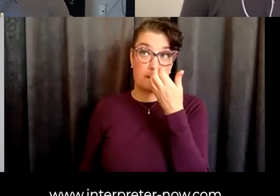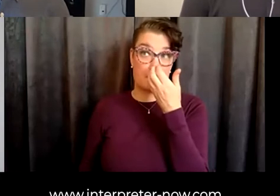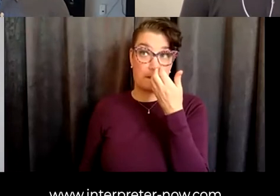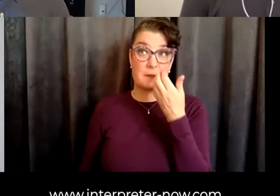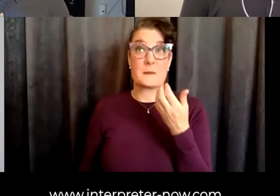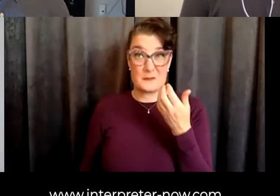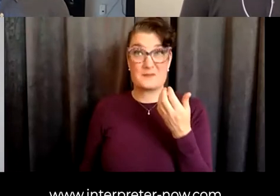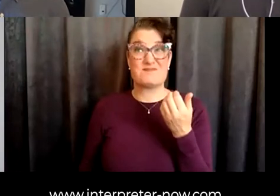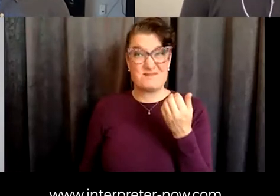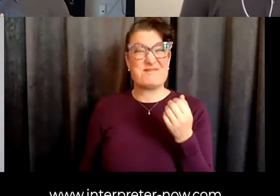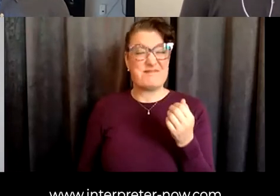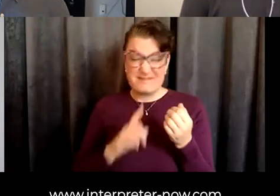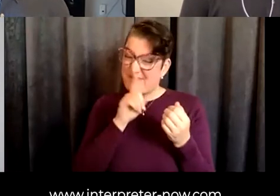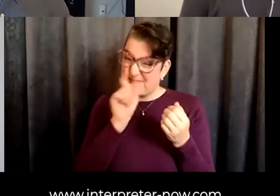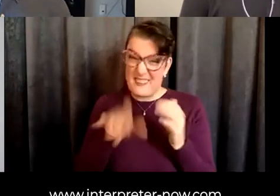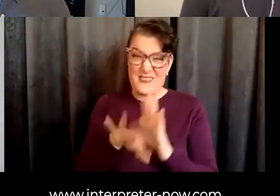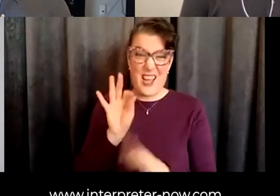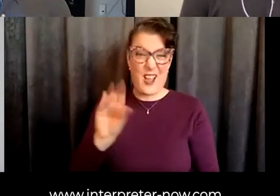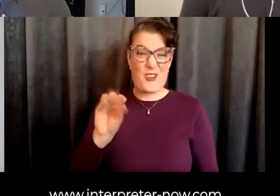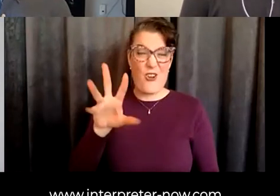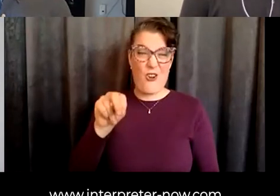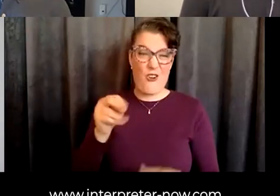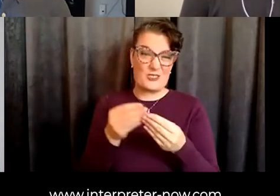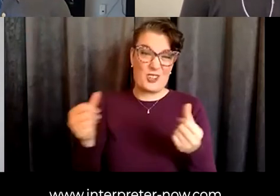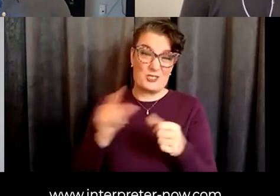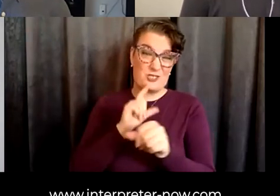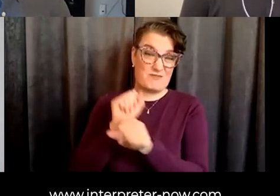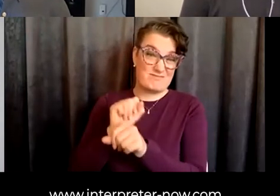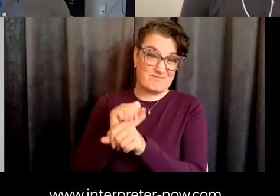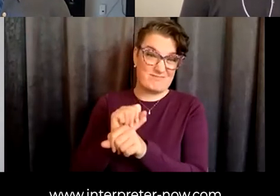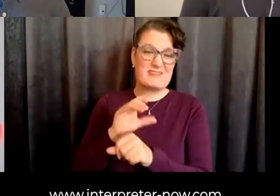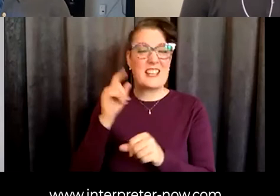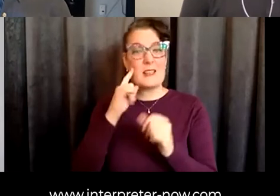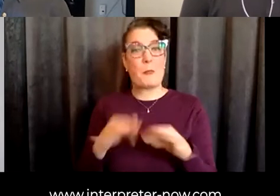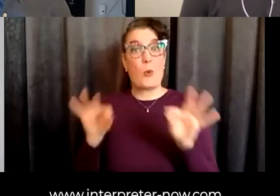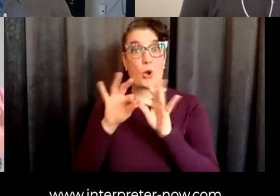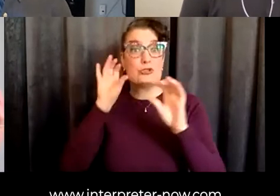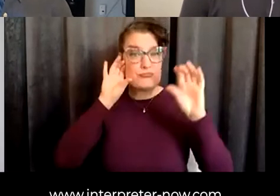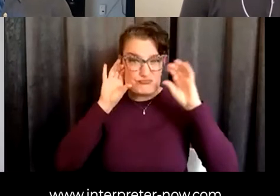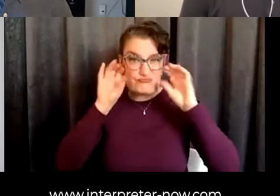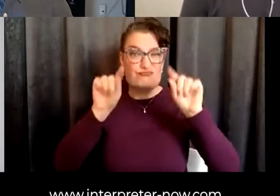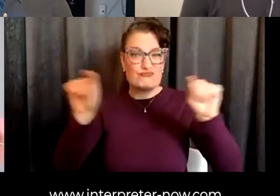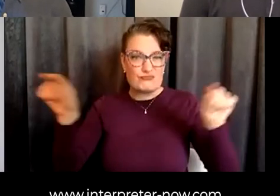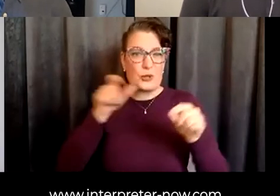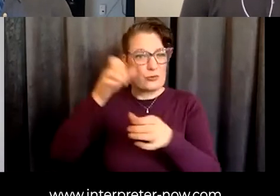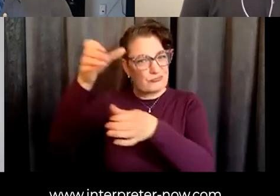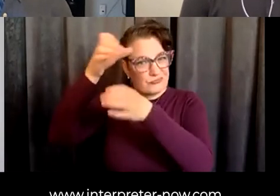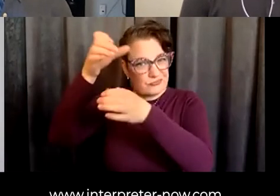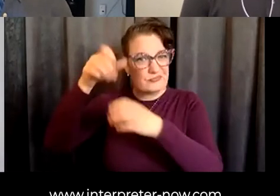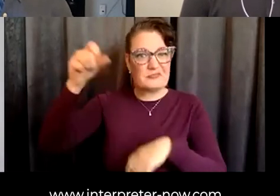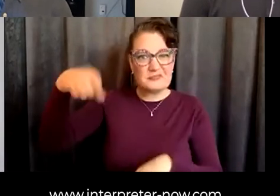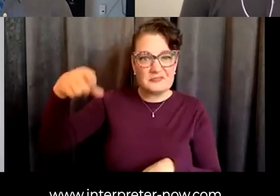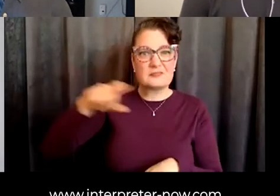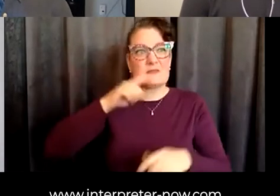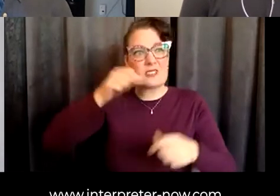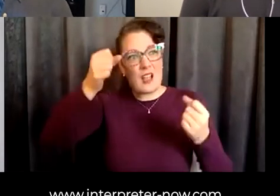have to find your own solutions, and that it's important to listen to the experts and really, you know, understand